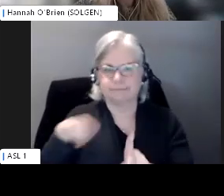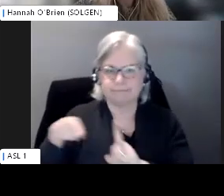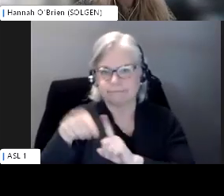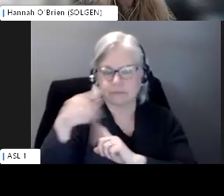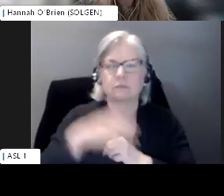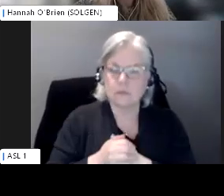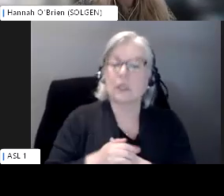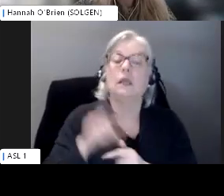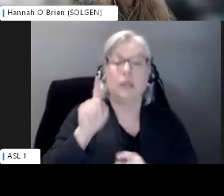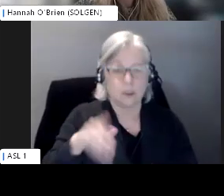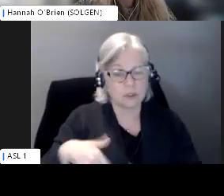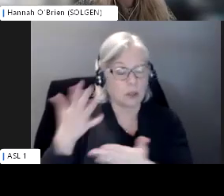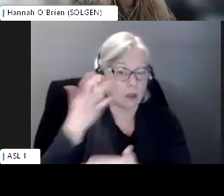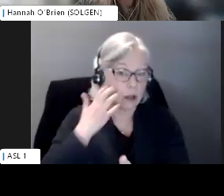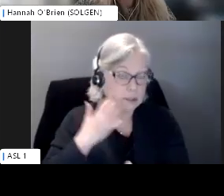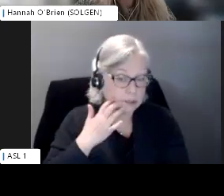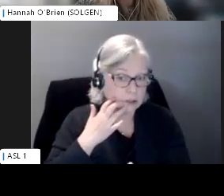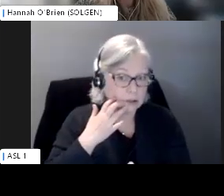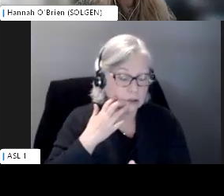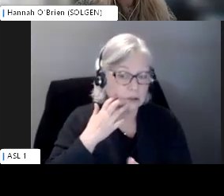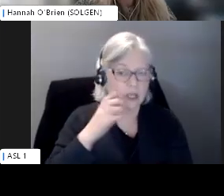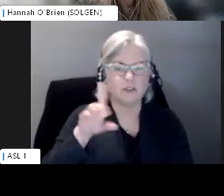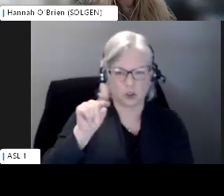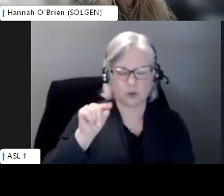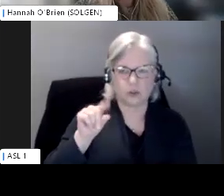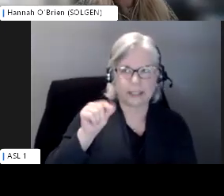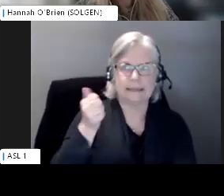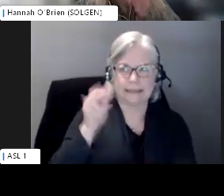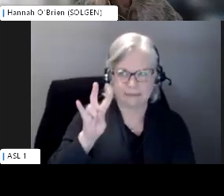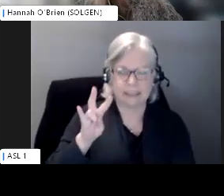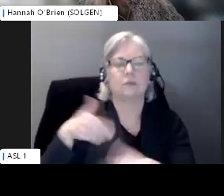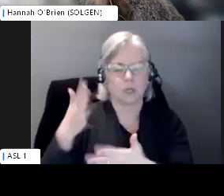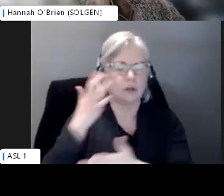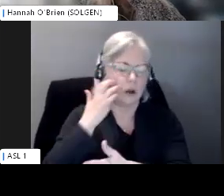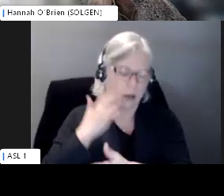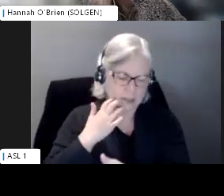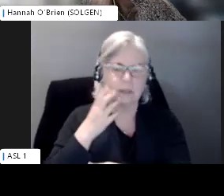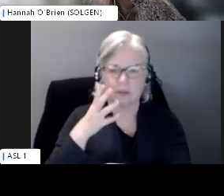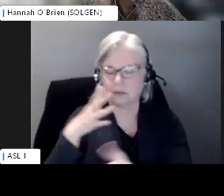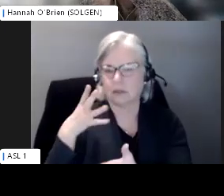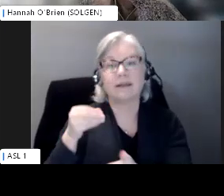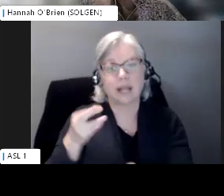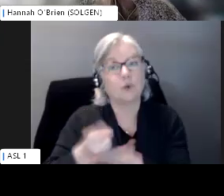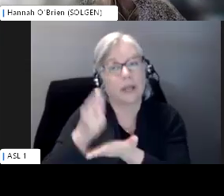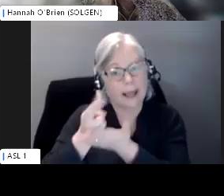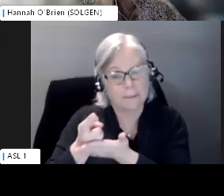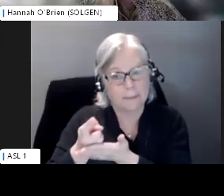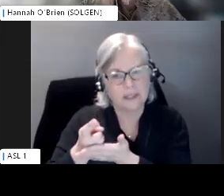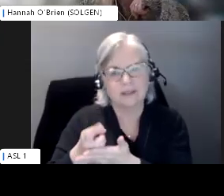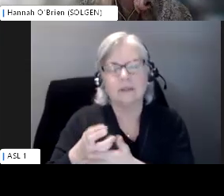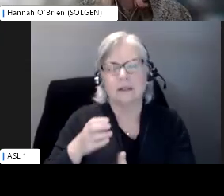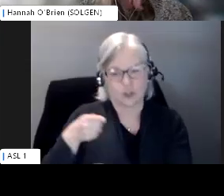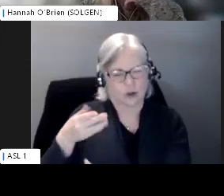to hospital and then to rehab during the summer of 2017, so just a few months prior to the incident, due